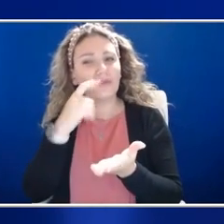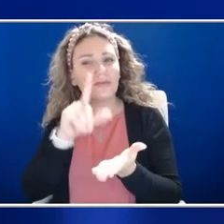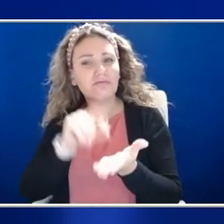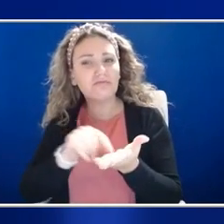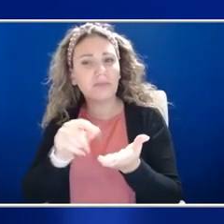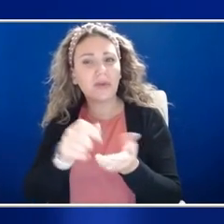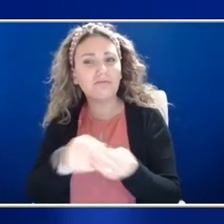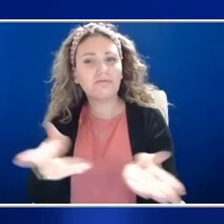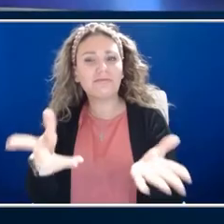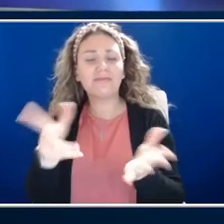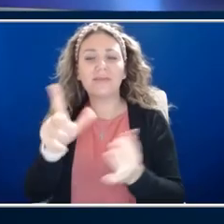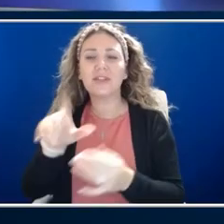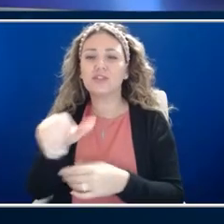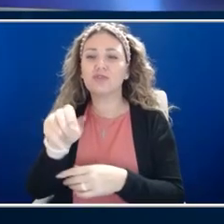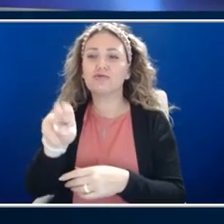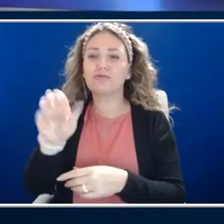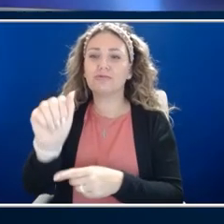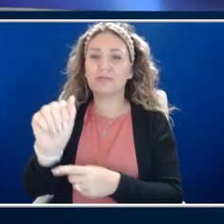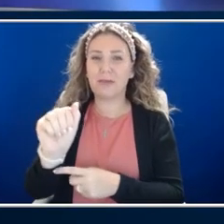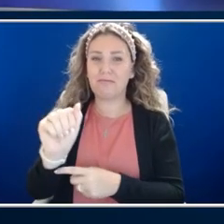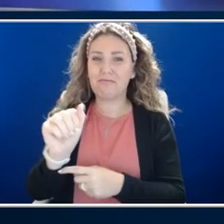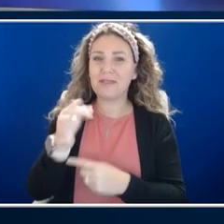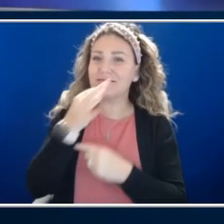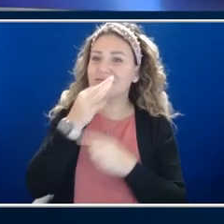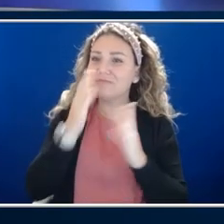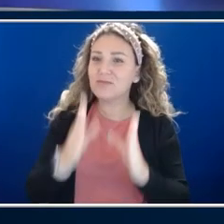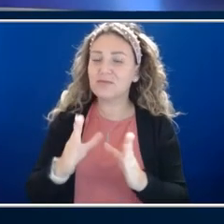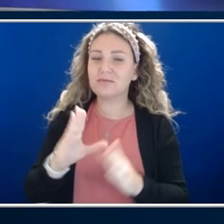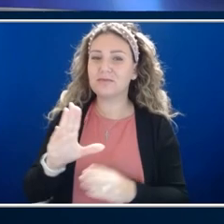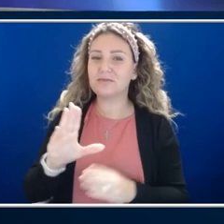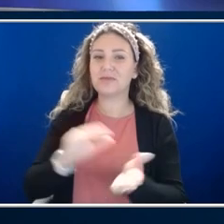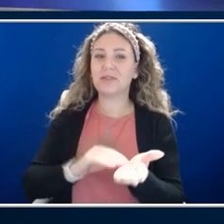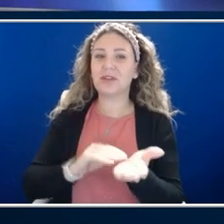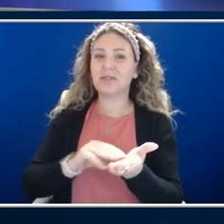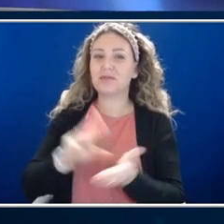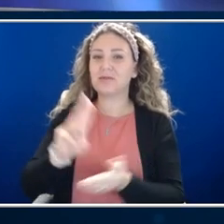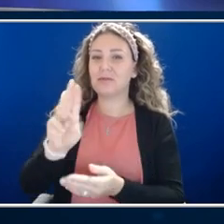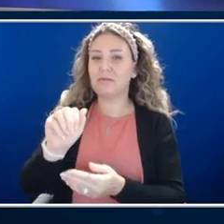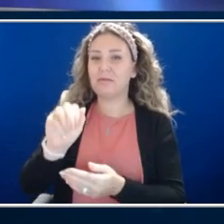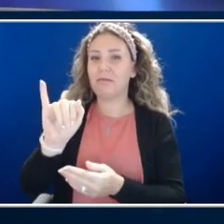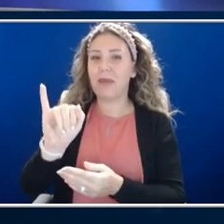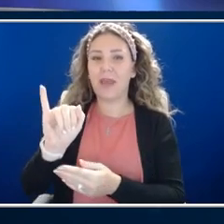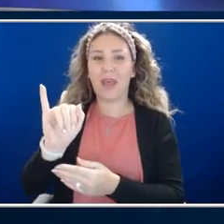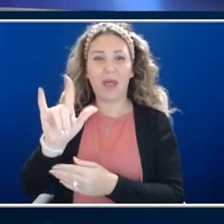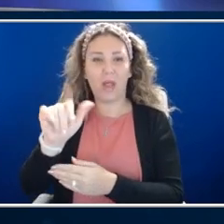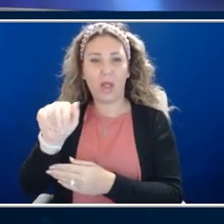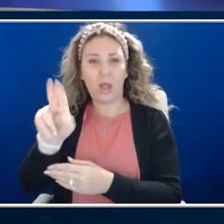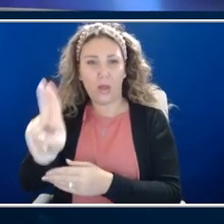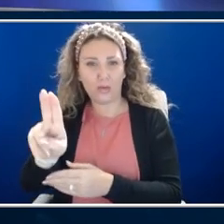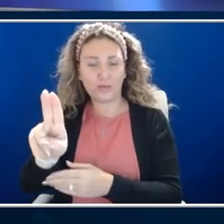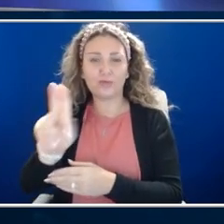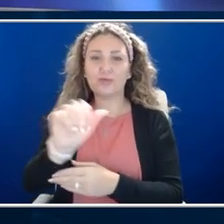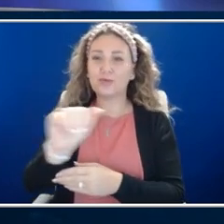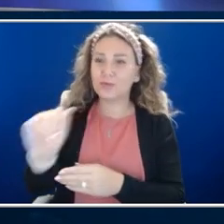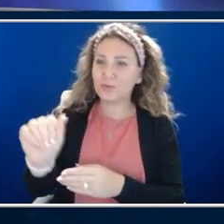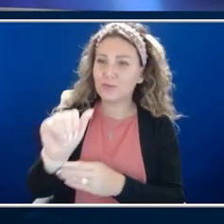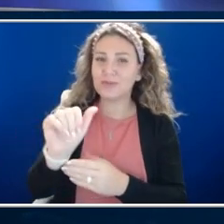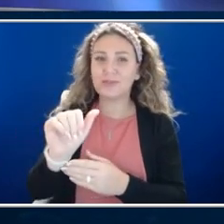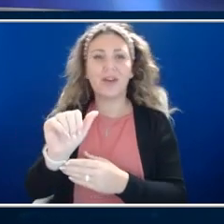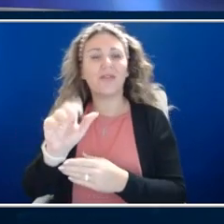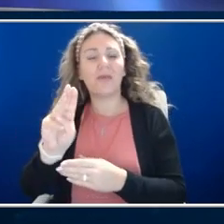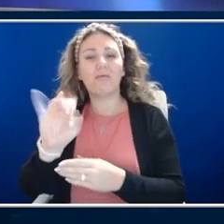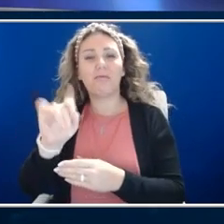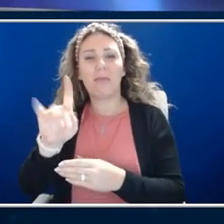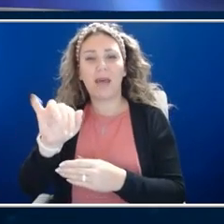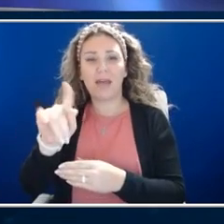Our experts today are Dr. Mei Lu, an associate professor of medical informatics in the Department of Internal Medicine, and co-author